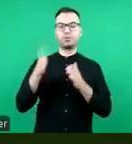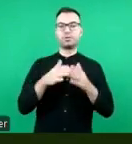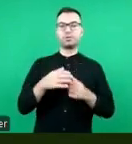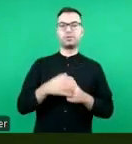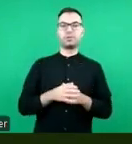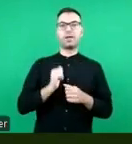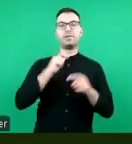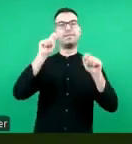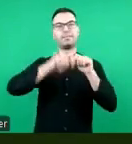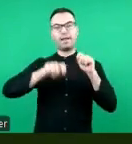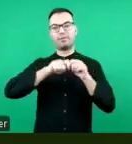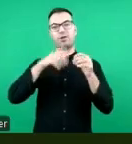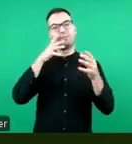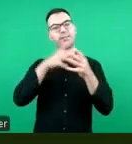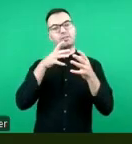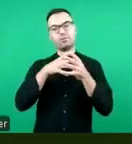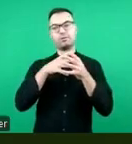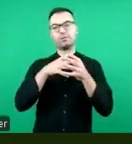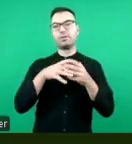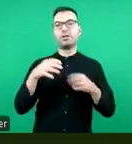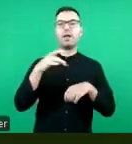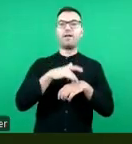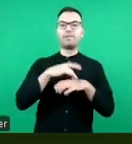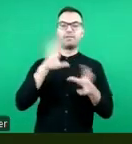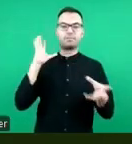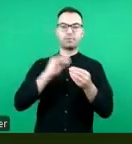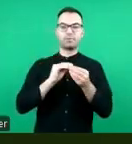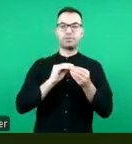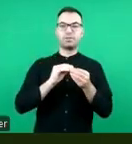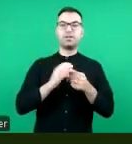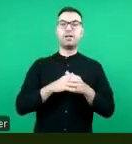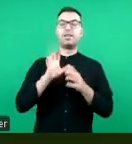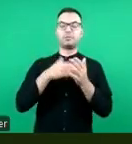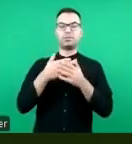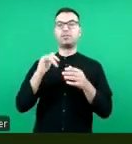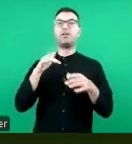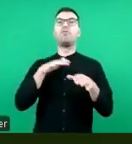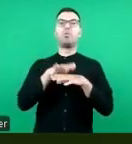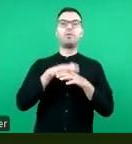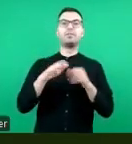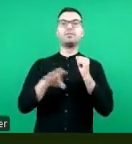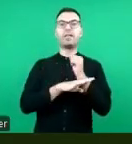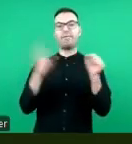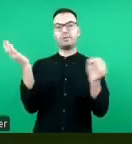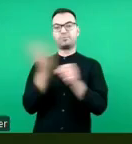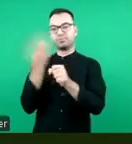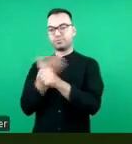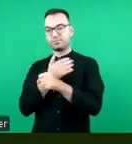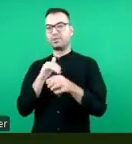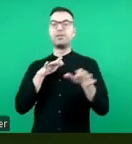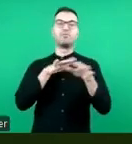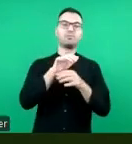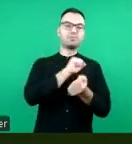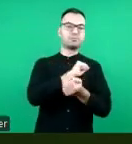to test the combined effect of disturbance and logging, for instance. Because typically the designs